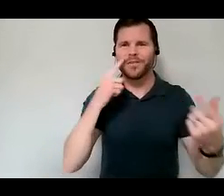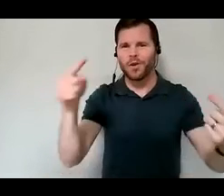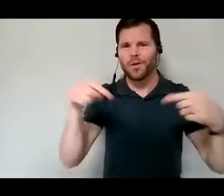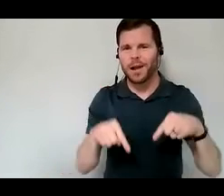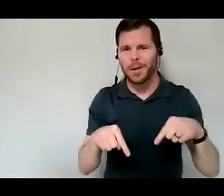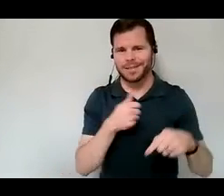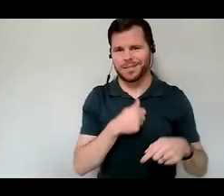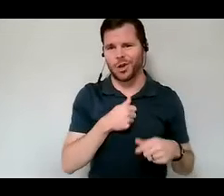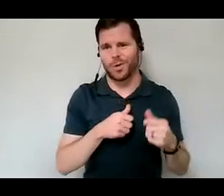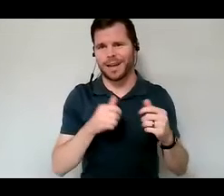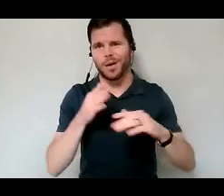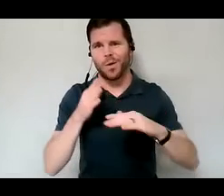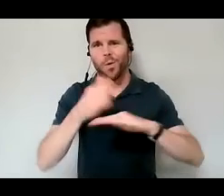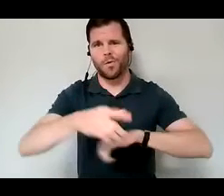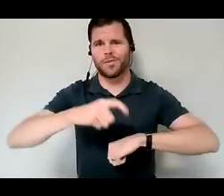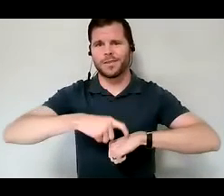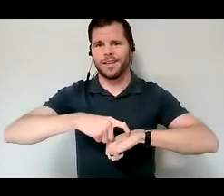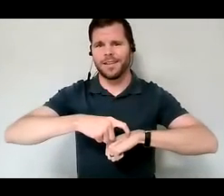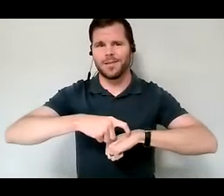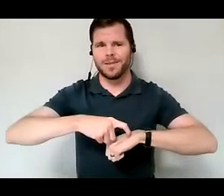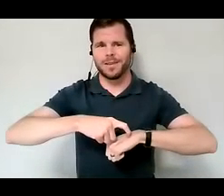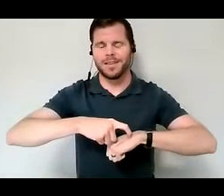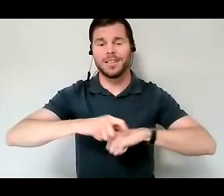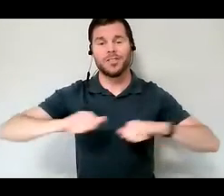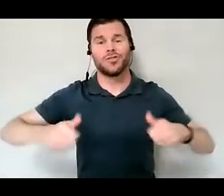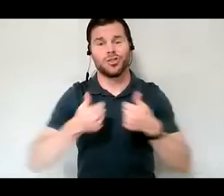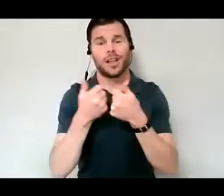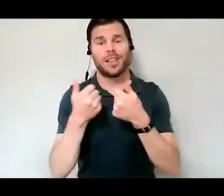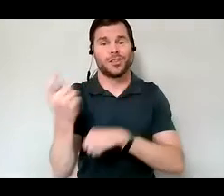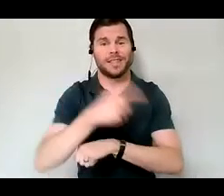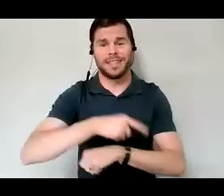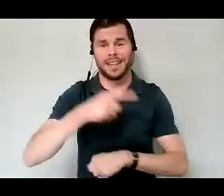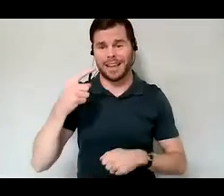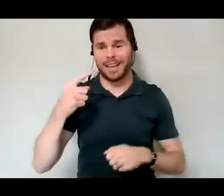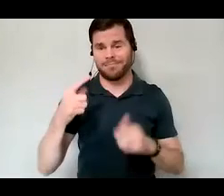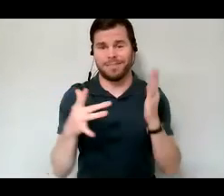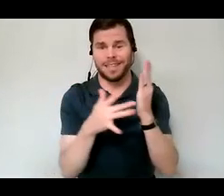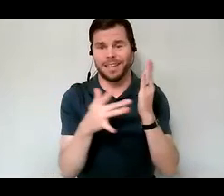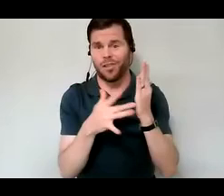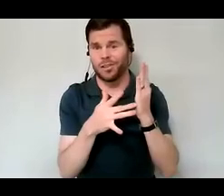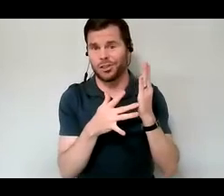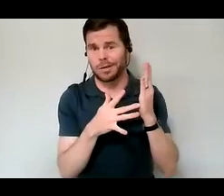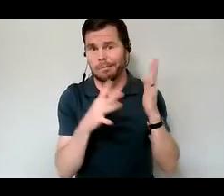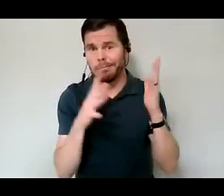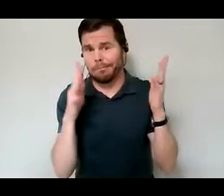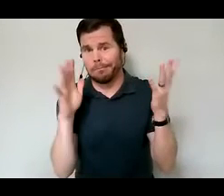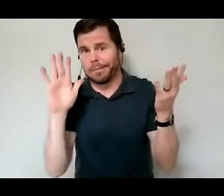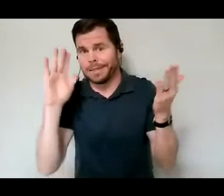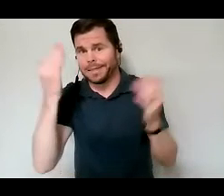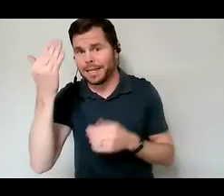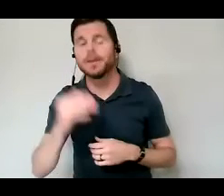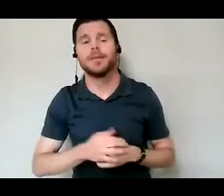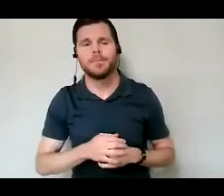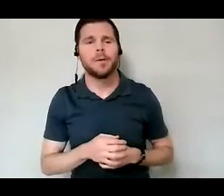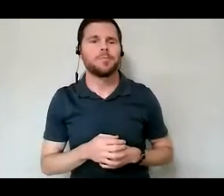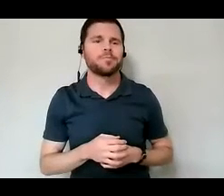went over. It was a challenging day technology-wise for everyone, it seems. So, hey, it happens to the best of us.